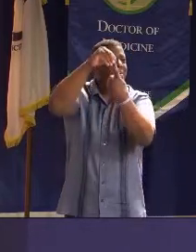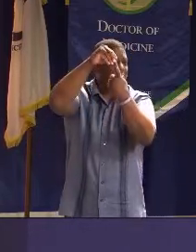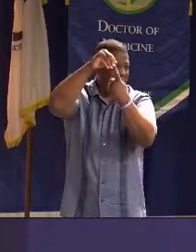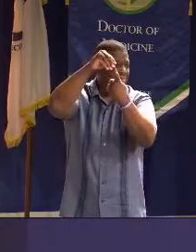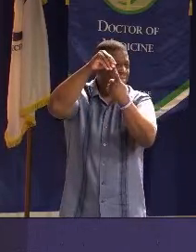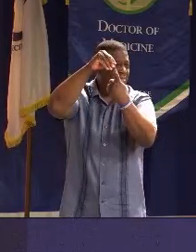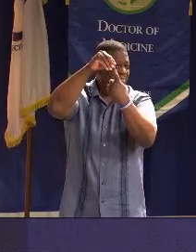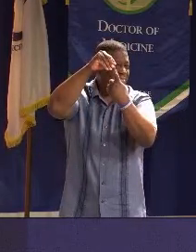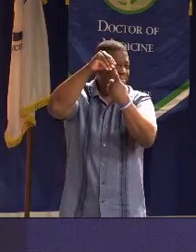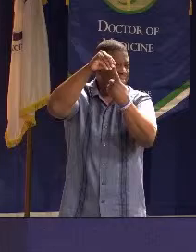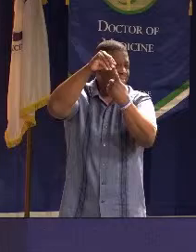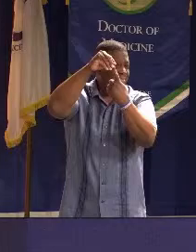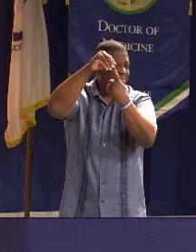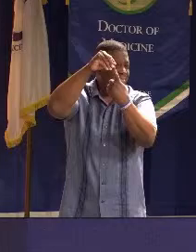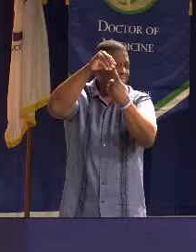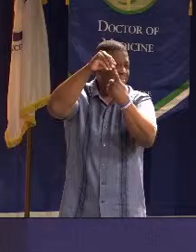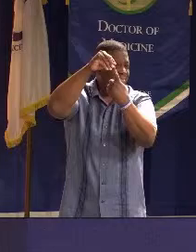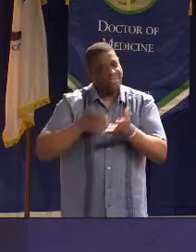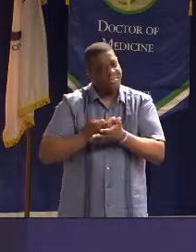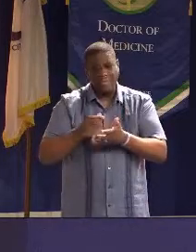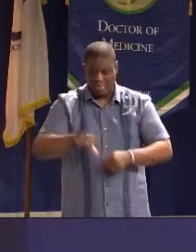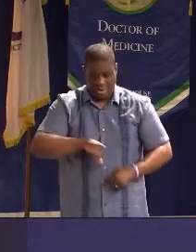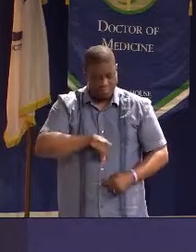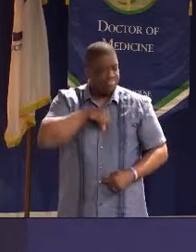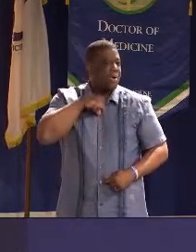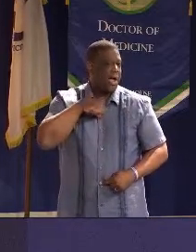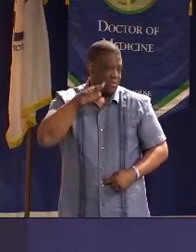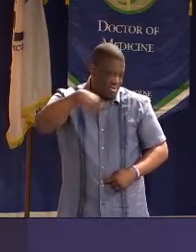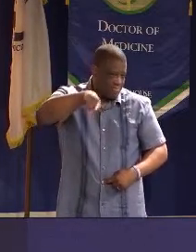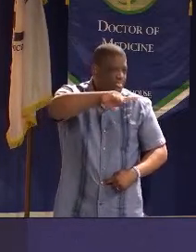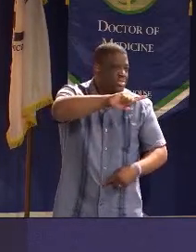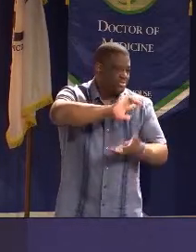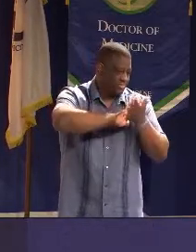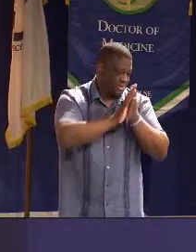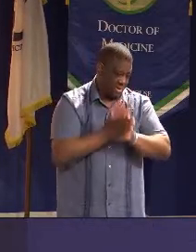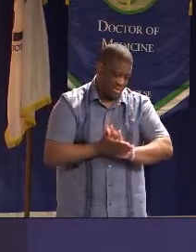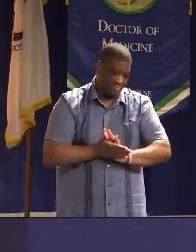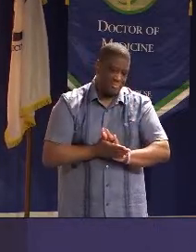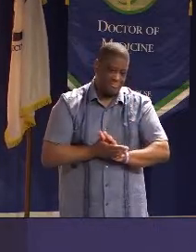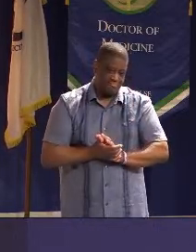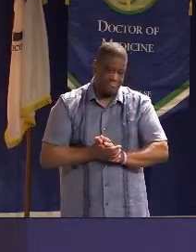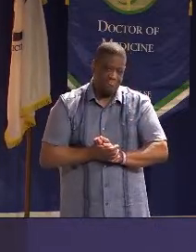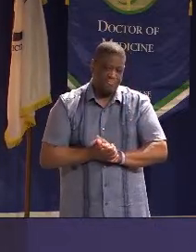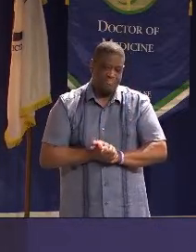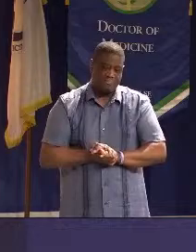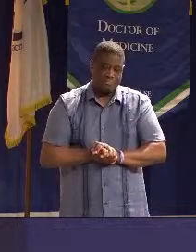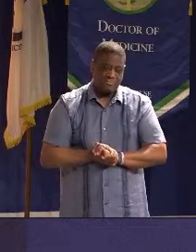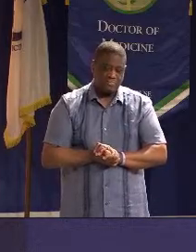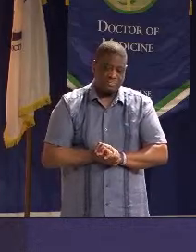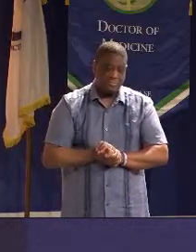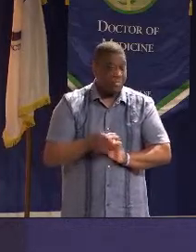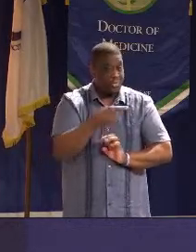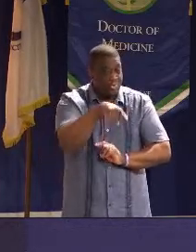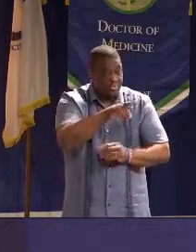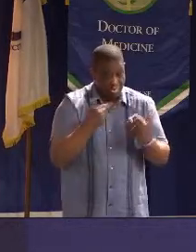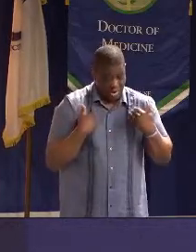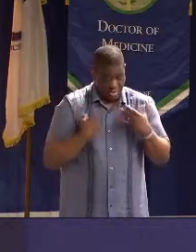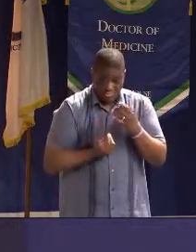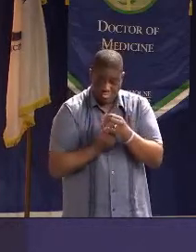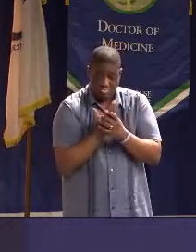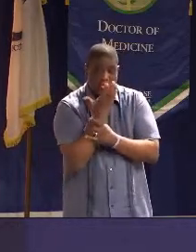still unfailingly proud of you. And with this, embrace a mindset of growth in all